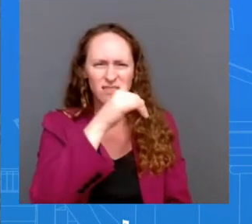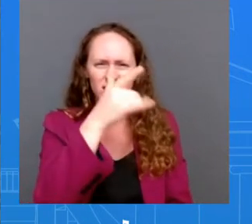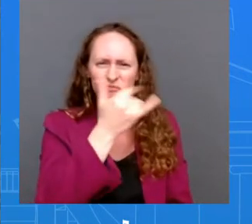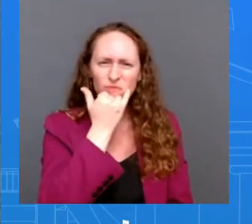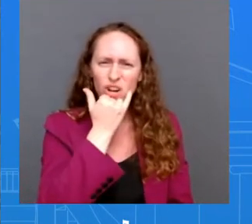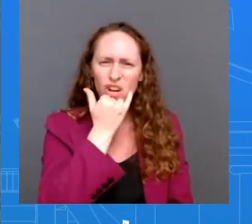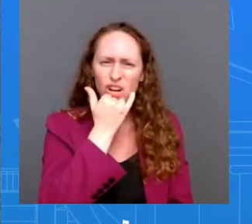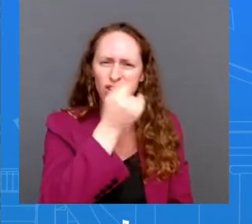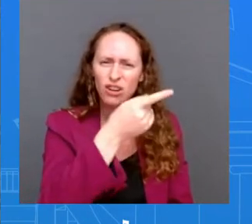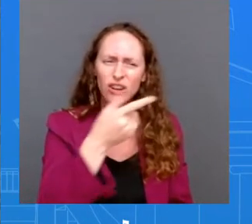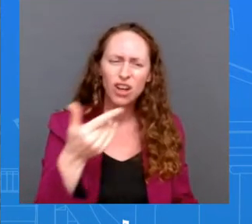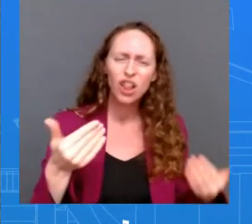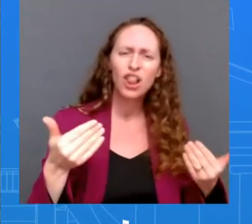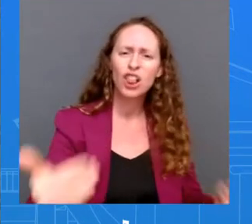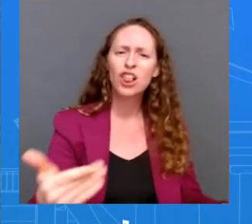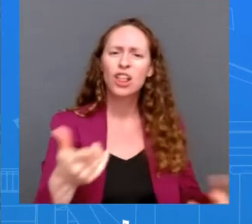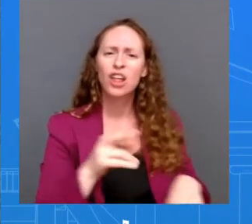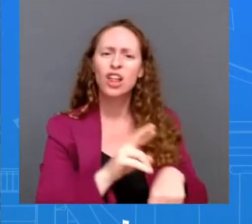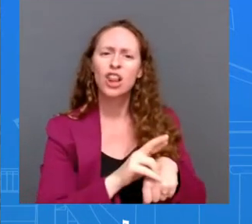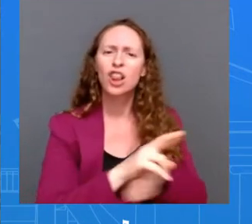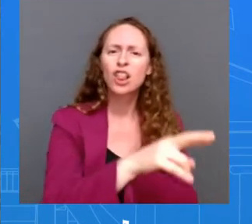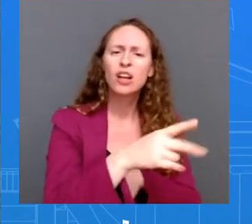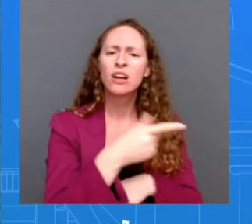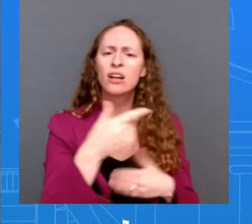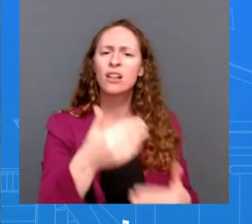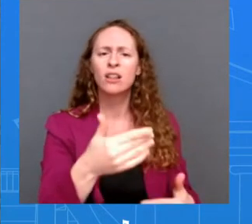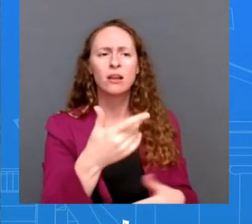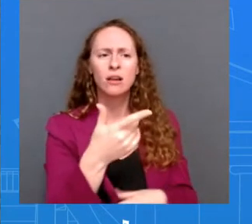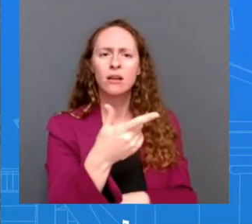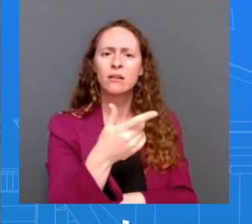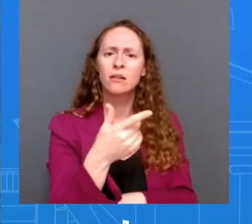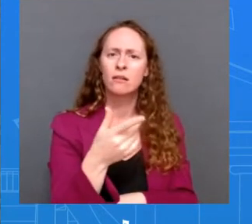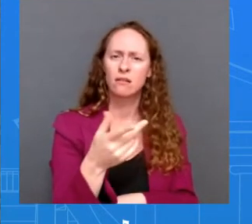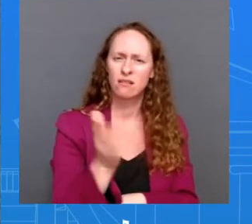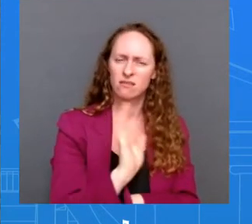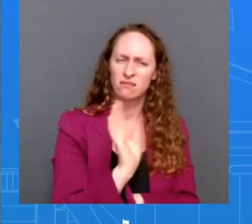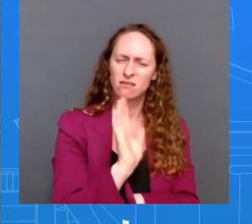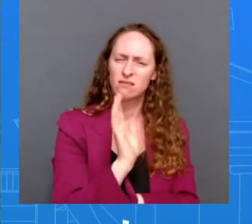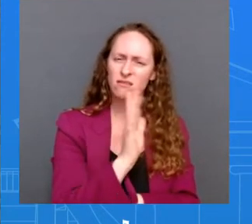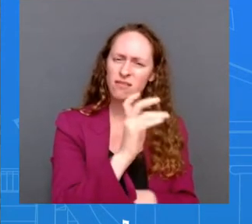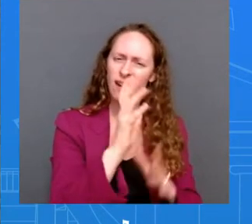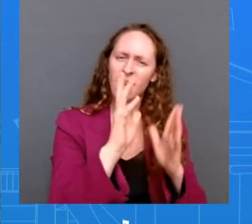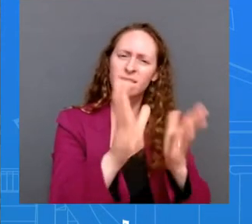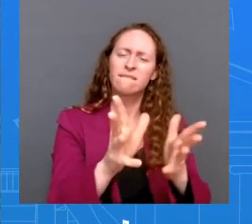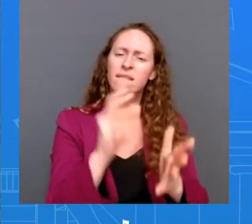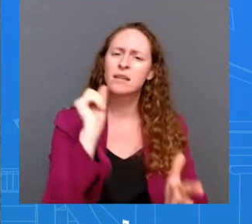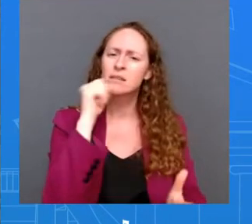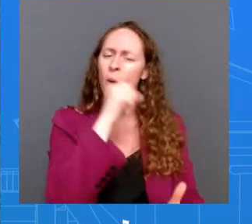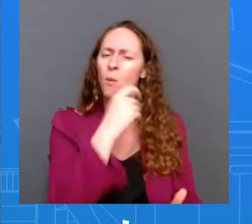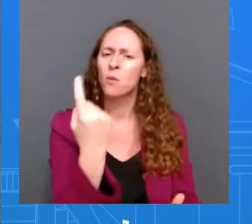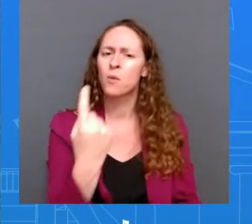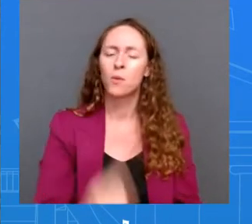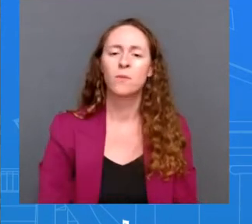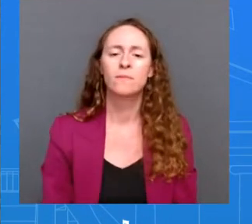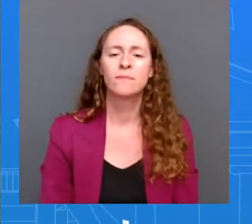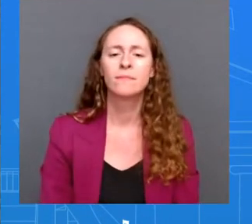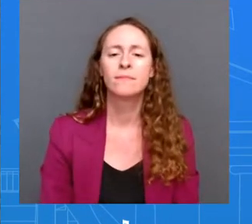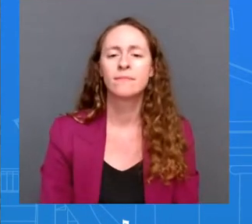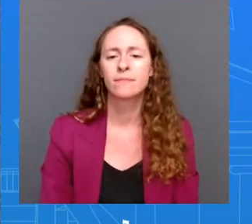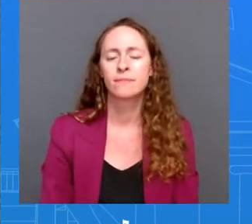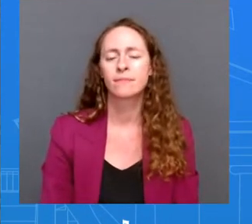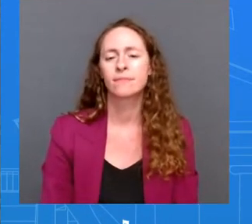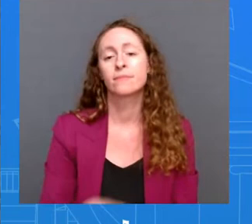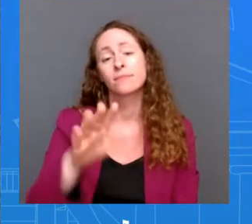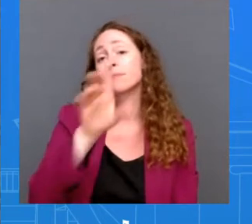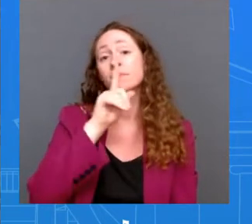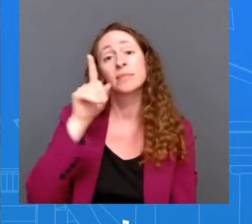of ASEAN also released a statement overnight about the importance of de-escalating tensions in the Taiwan Strait. And today,